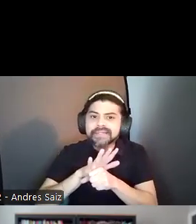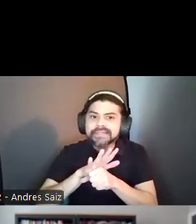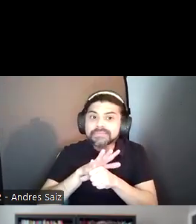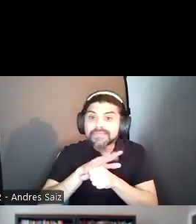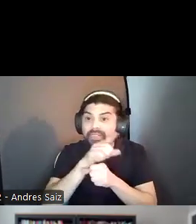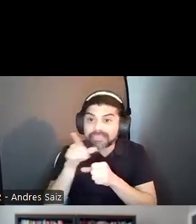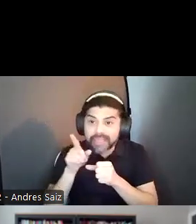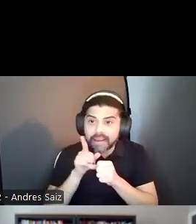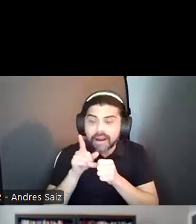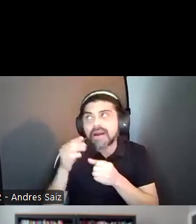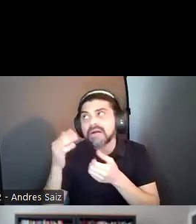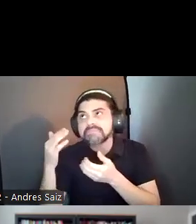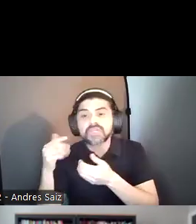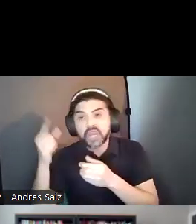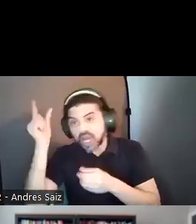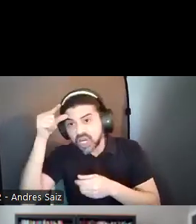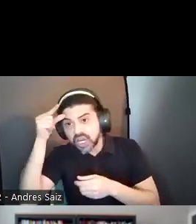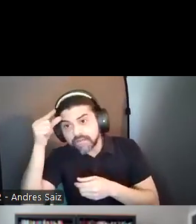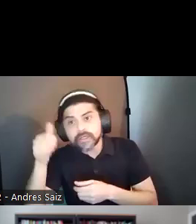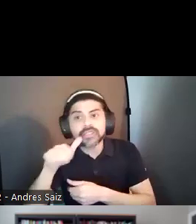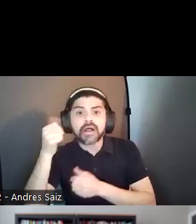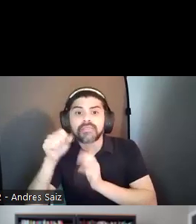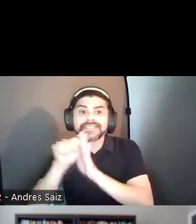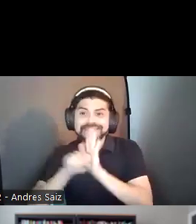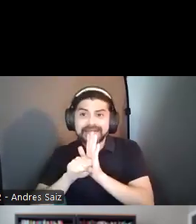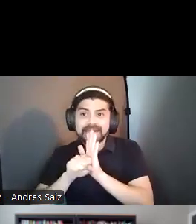legislative leaders, and others, are in advancing the MPA.